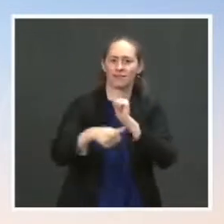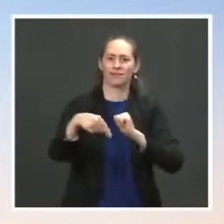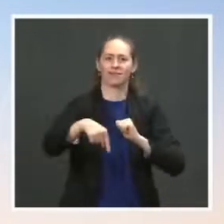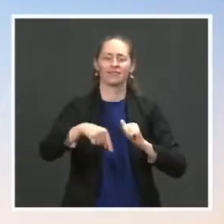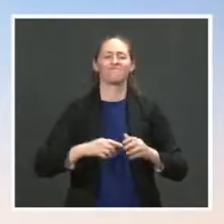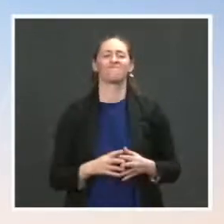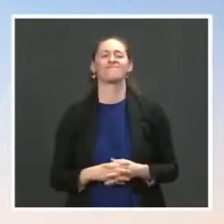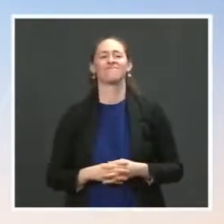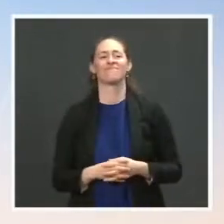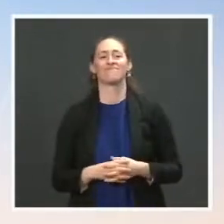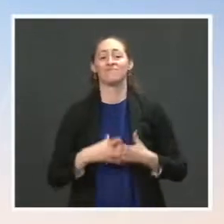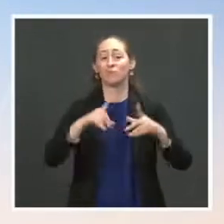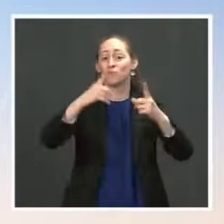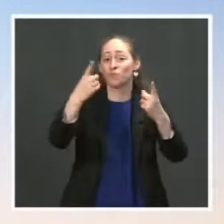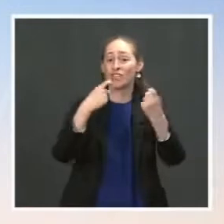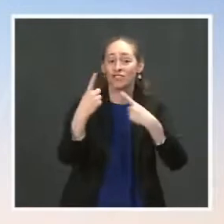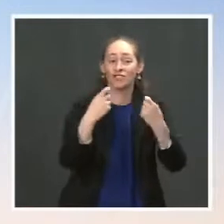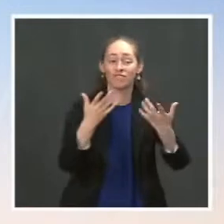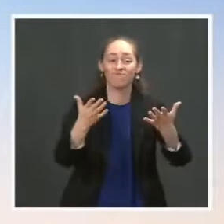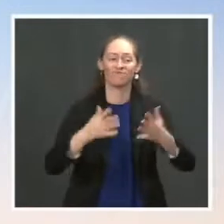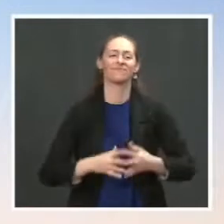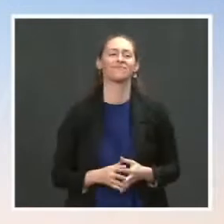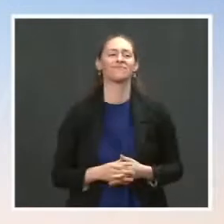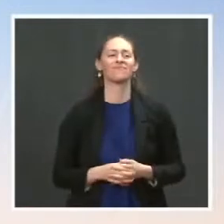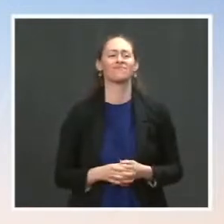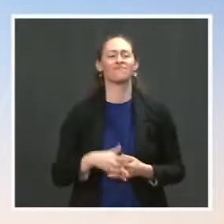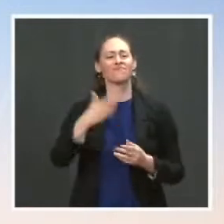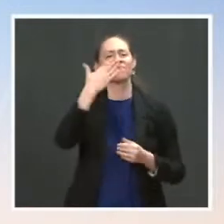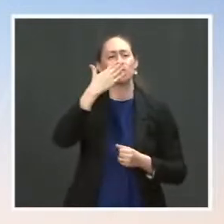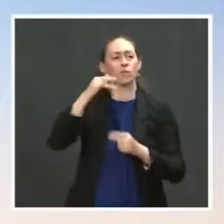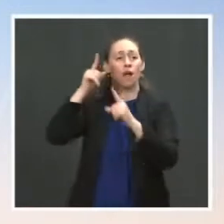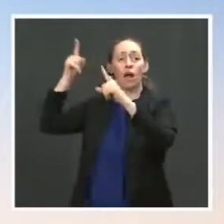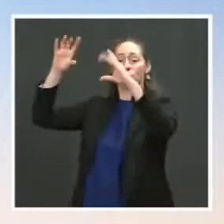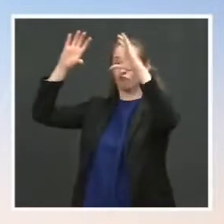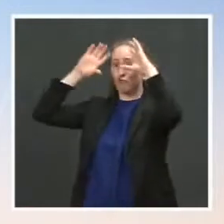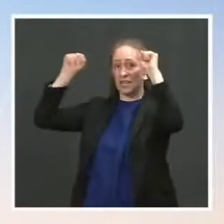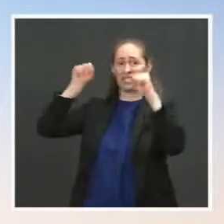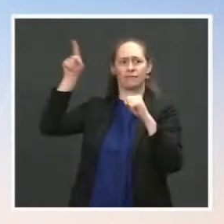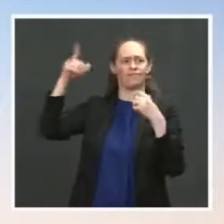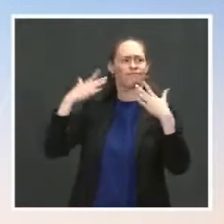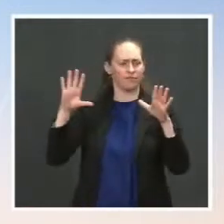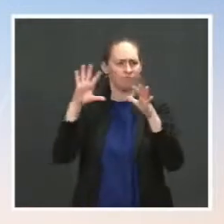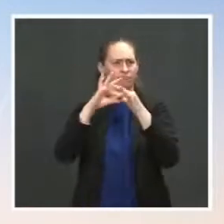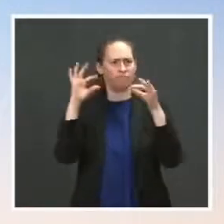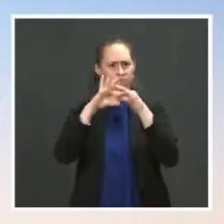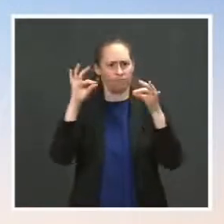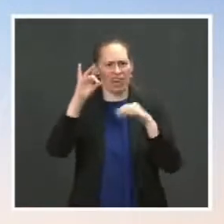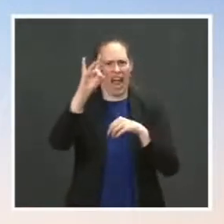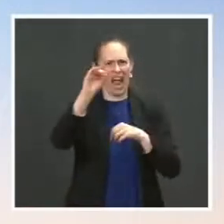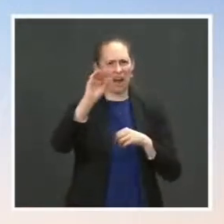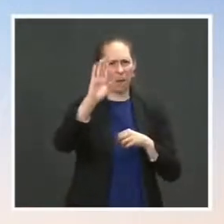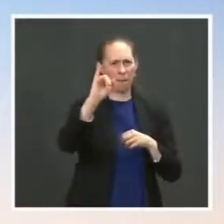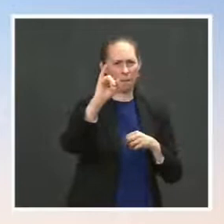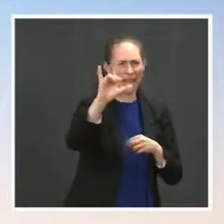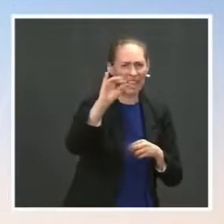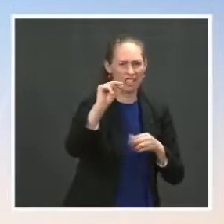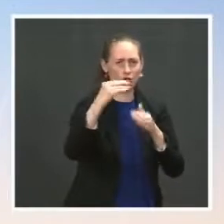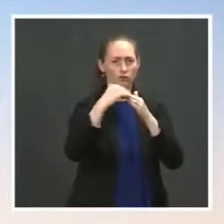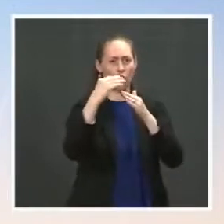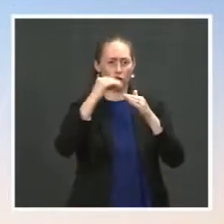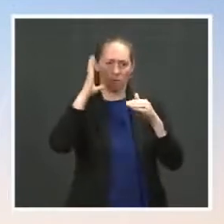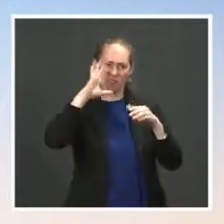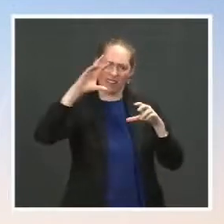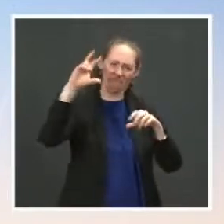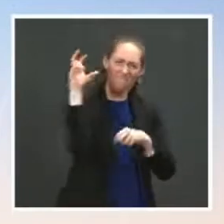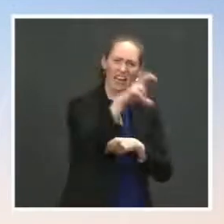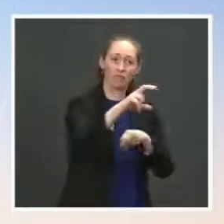go ahead. Thank you. President Biden says he wants $80 billion for rail, and the other day he was talking about having trains that can go across the country